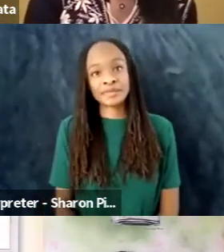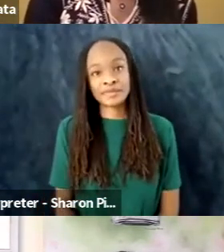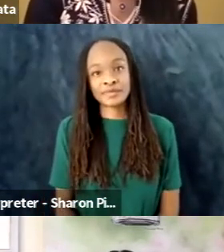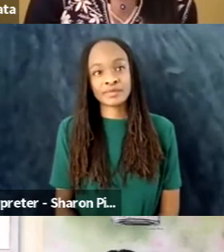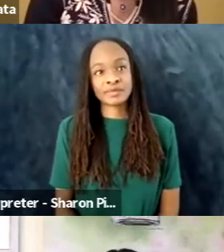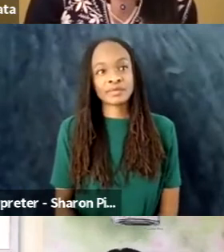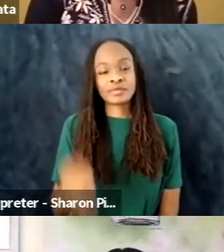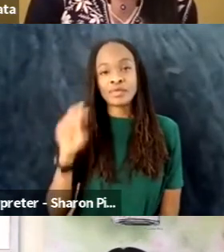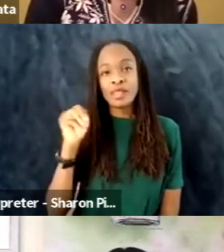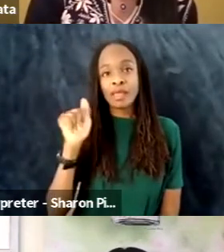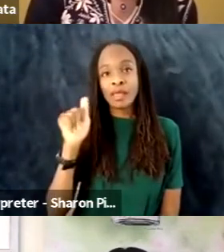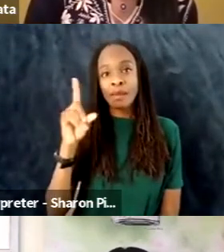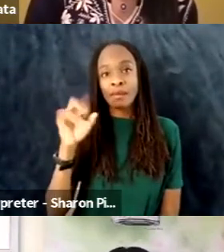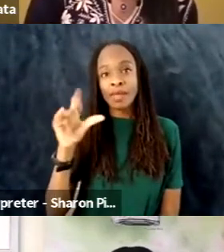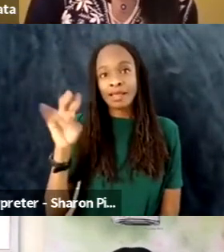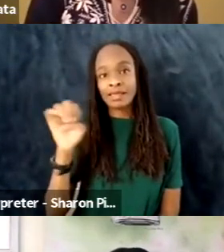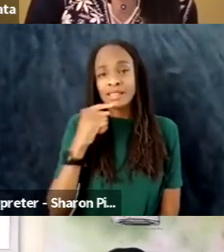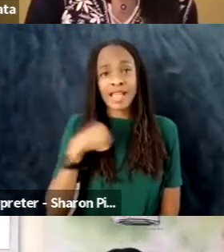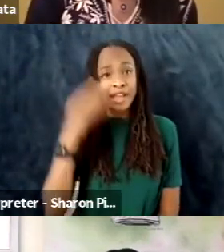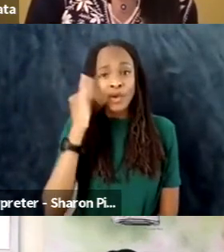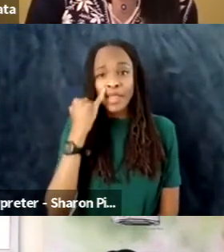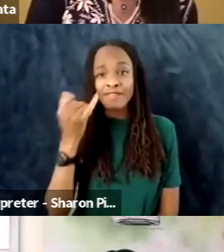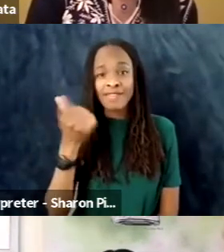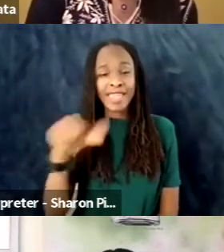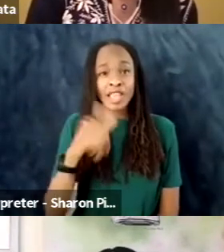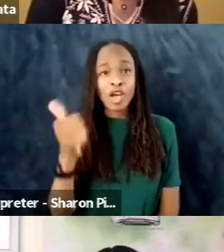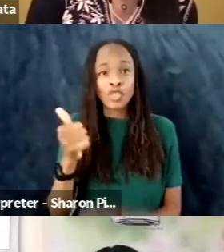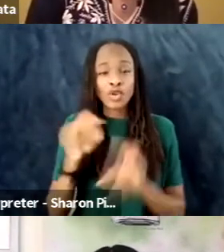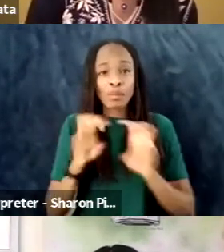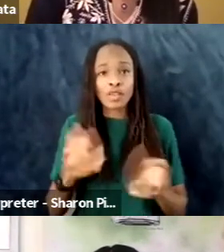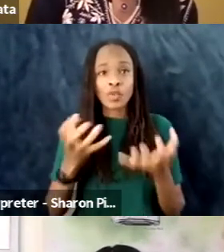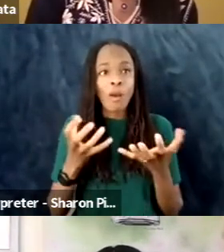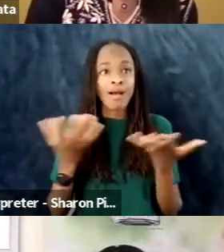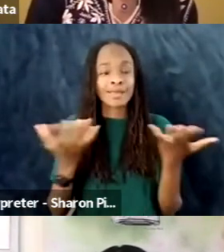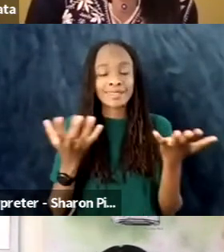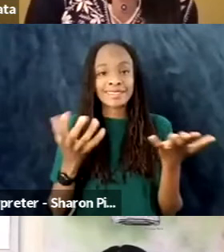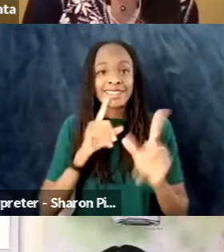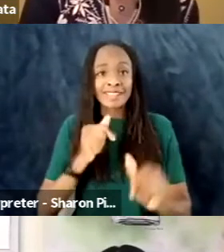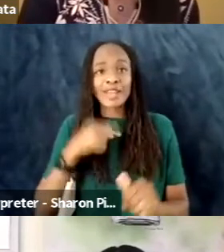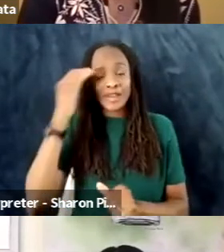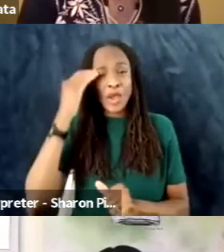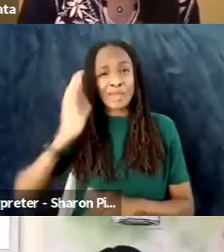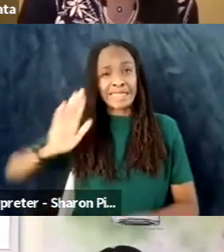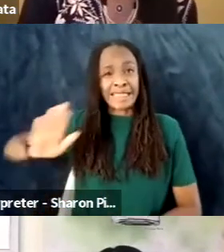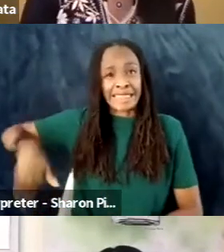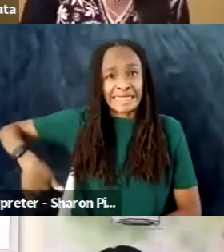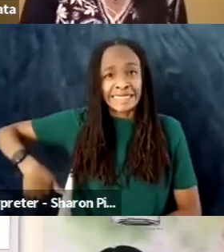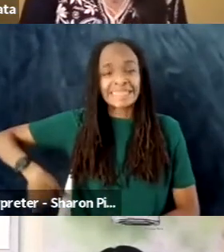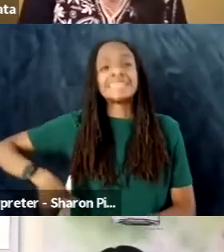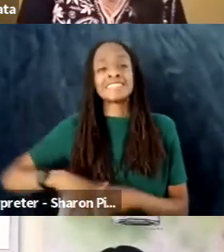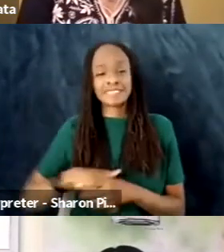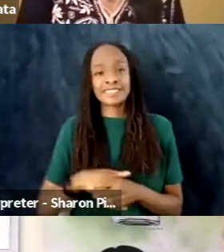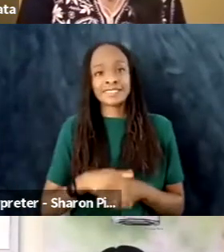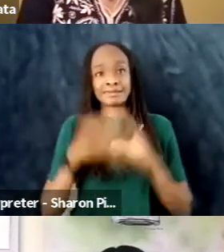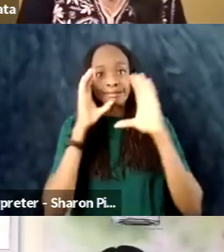So I don't know if any of our other panelists want to answer. I know you're all staying up very, very late. So I'll,